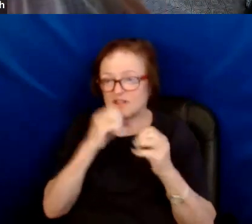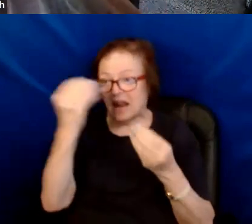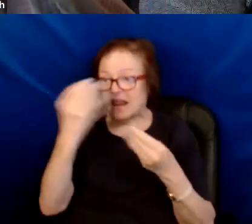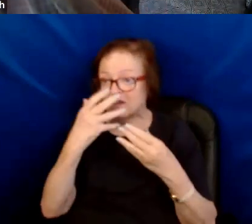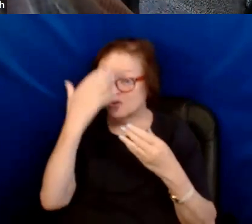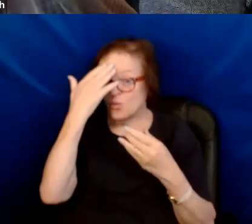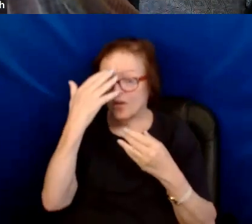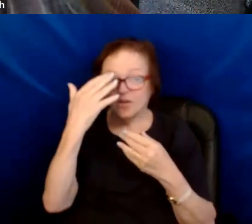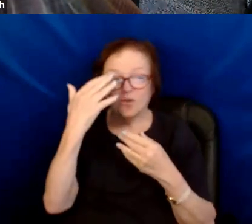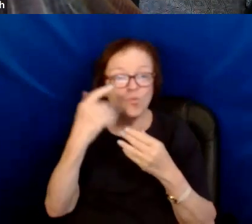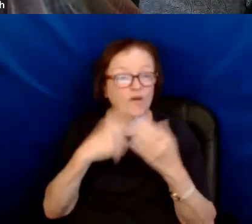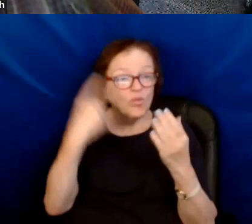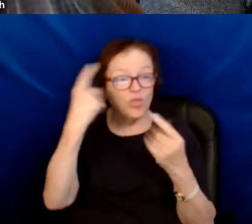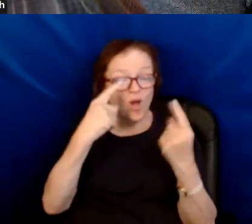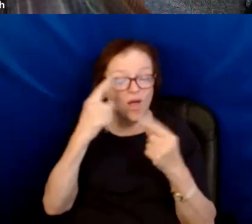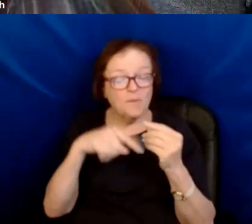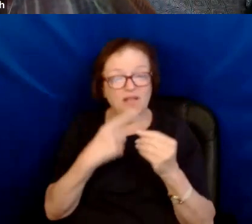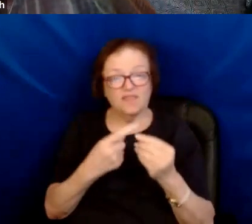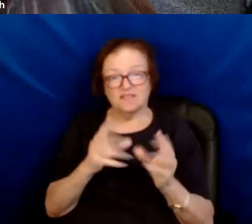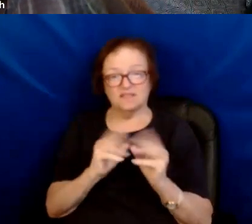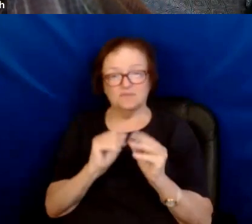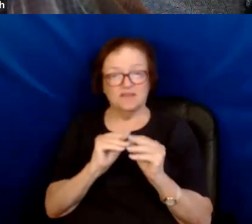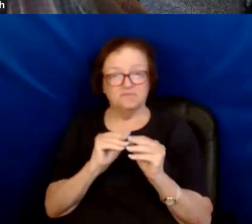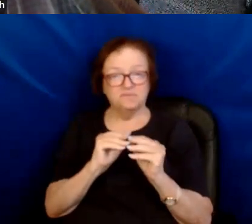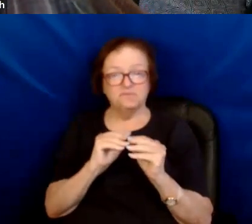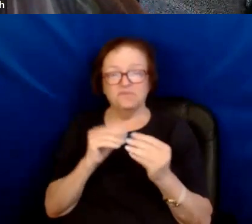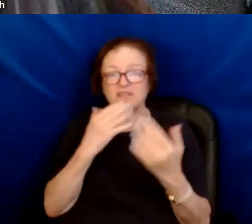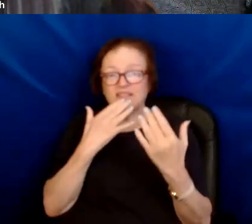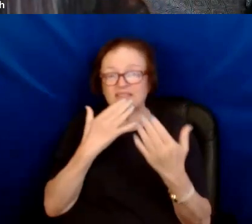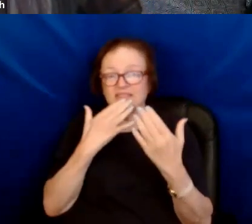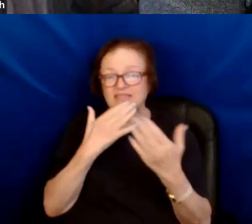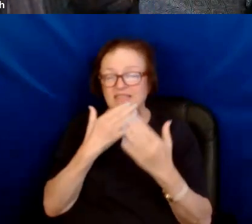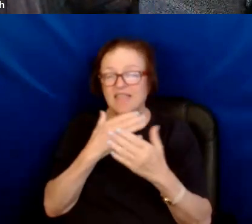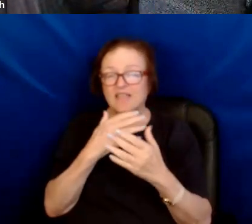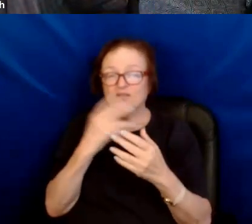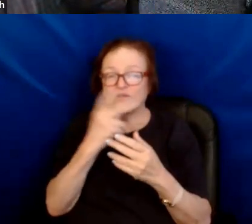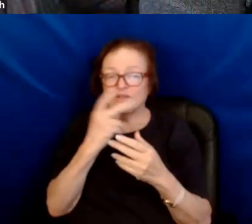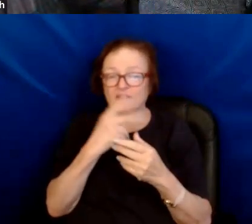about today's webinar. Thanks again for joining us. Special thanks to SAMHSA for allowing us to